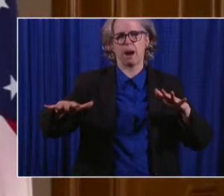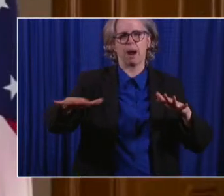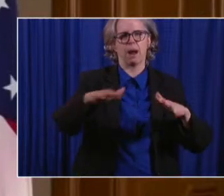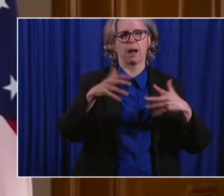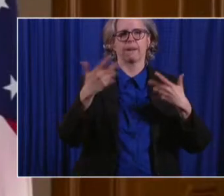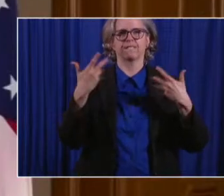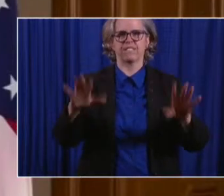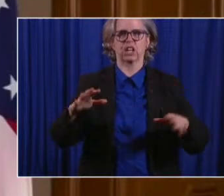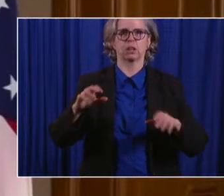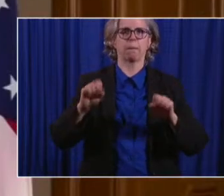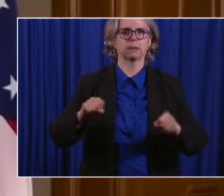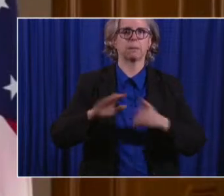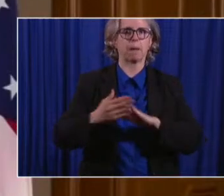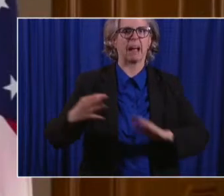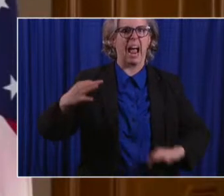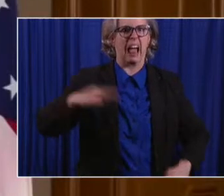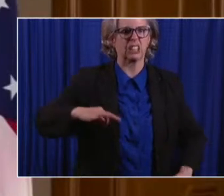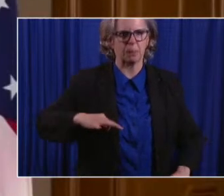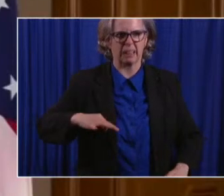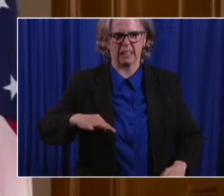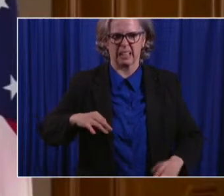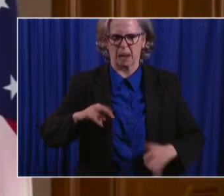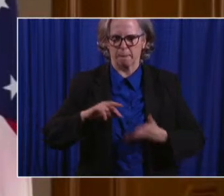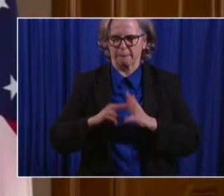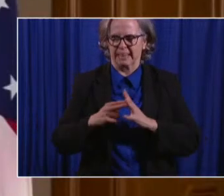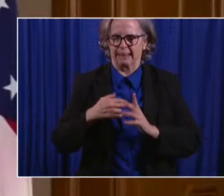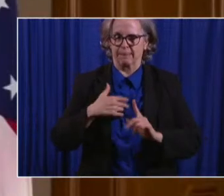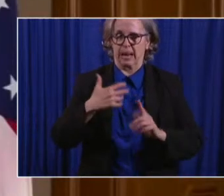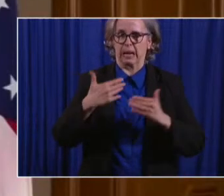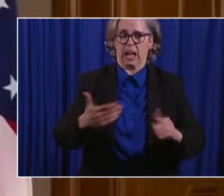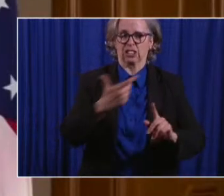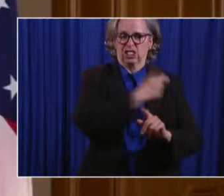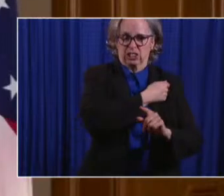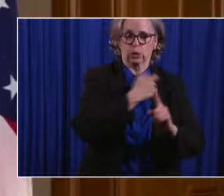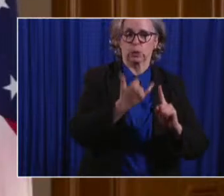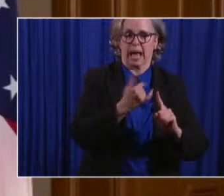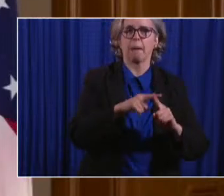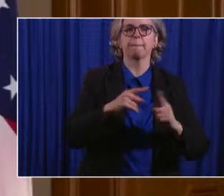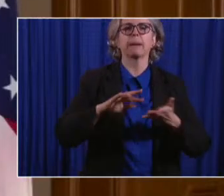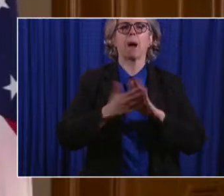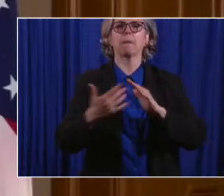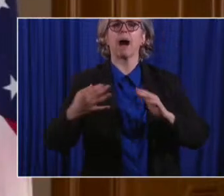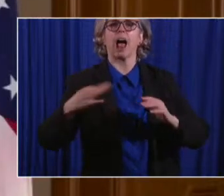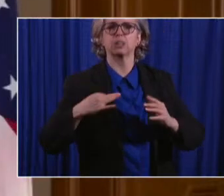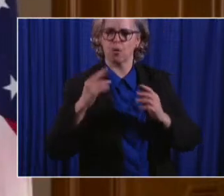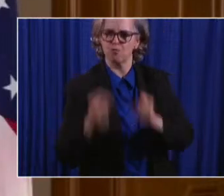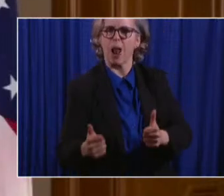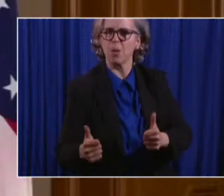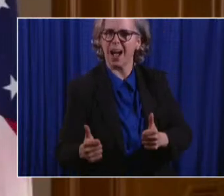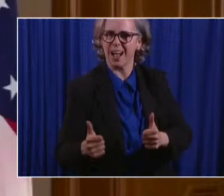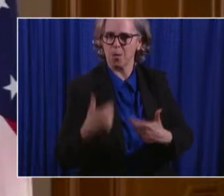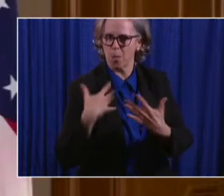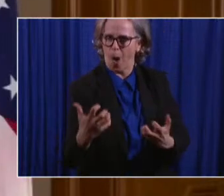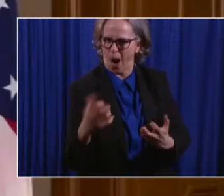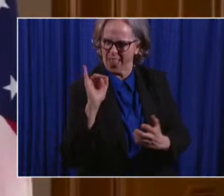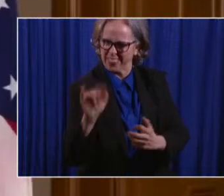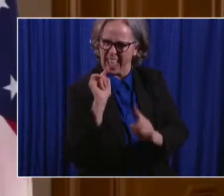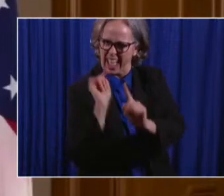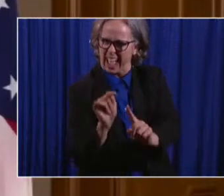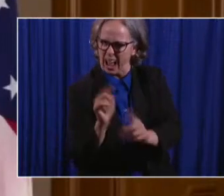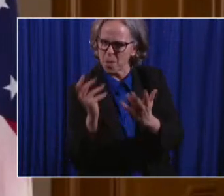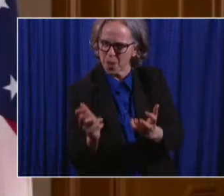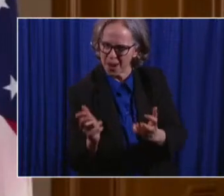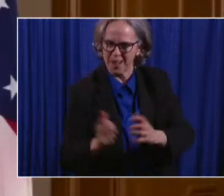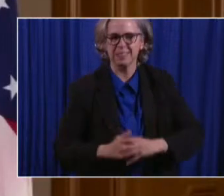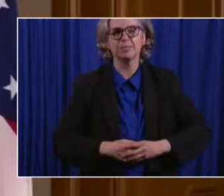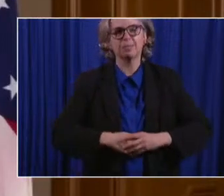shot today, I'm eligible right now. We did not want to have a gap of 3 weeks or 4 weeks, and we want to encourage everyone to get